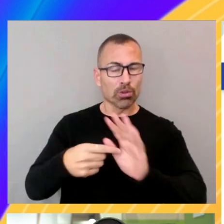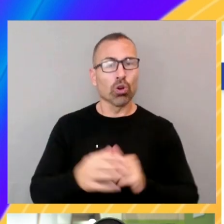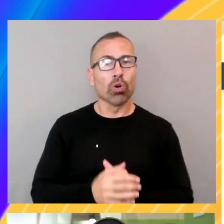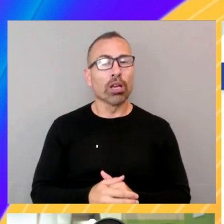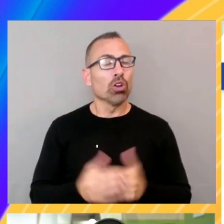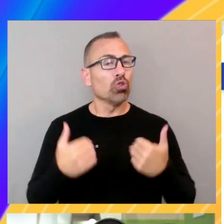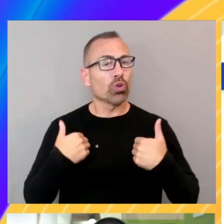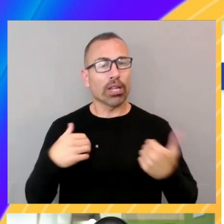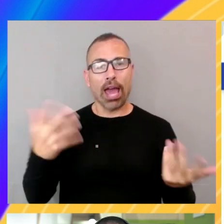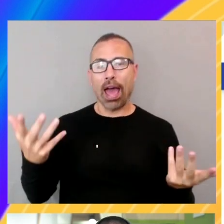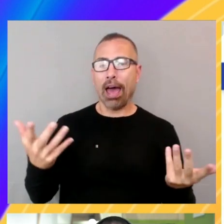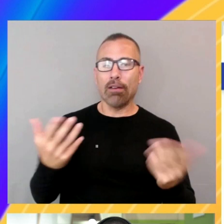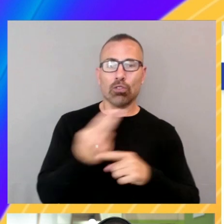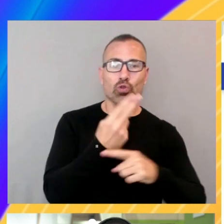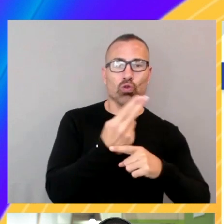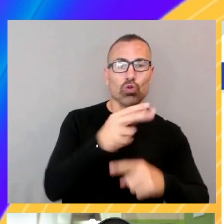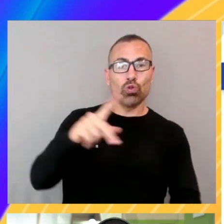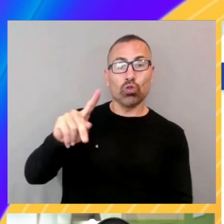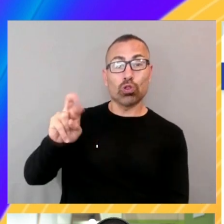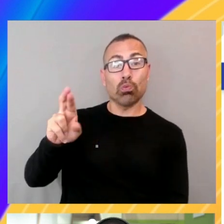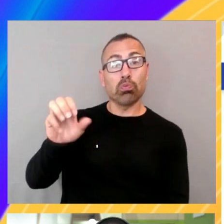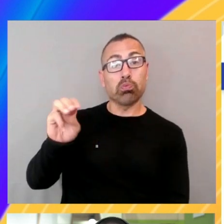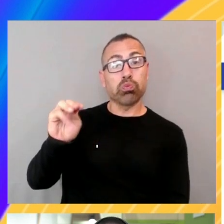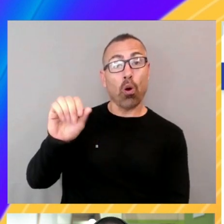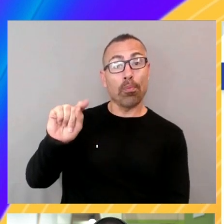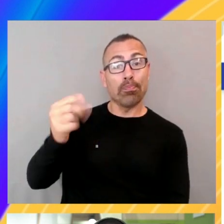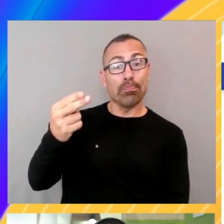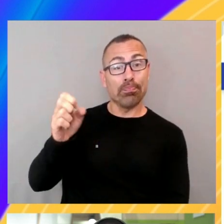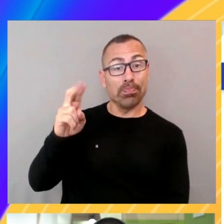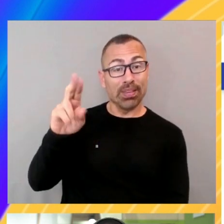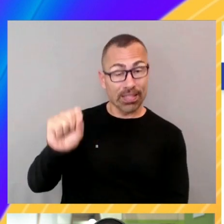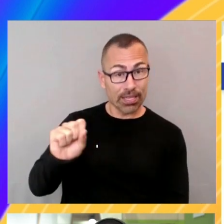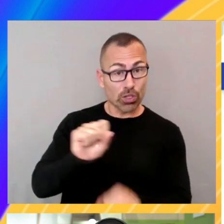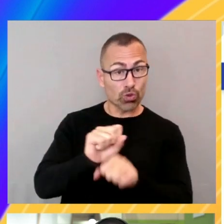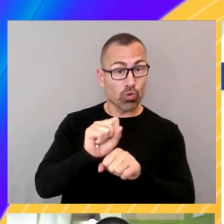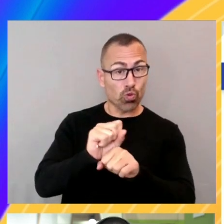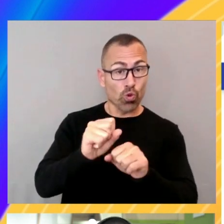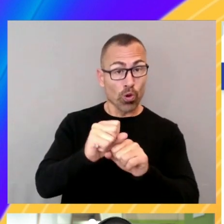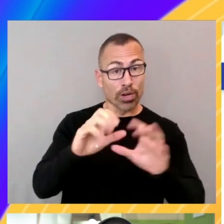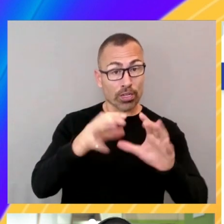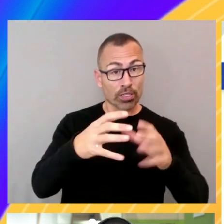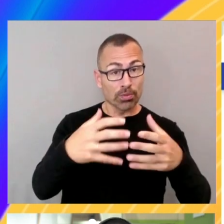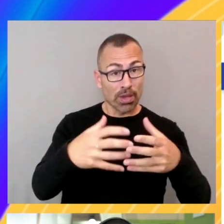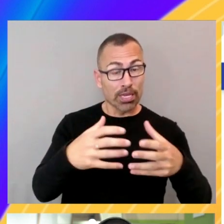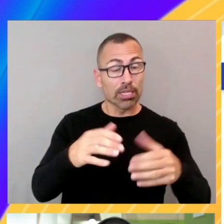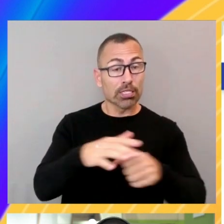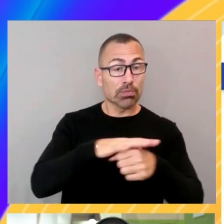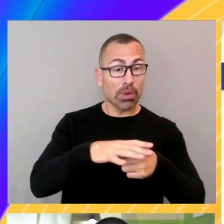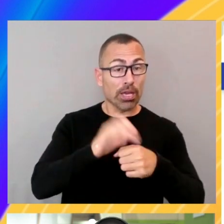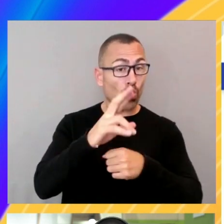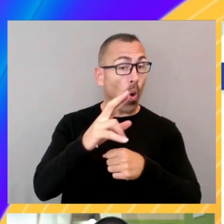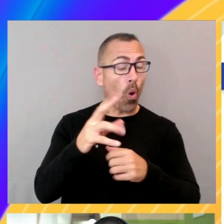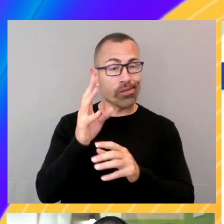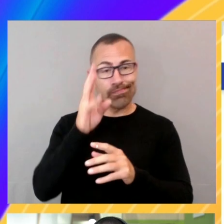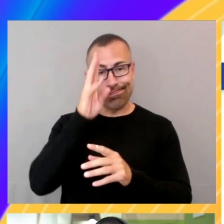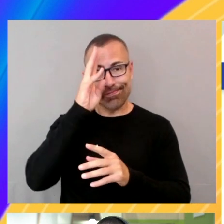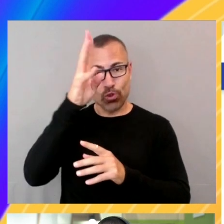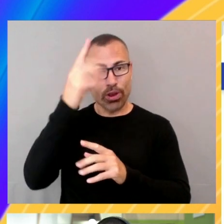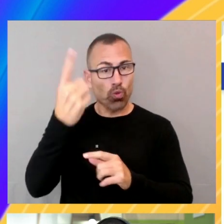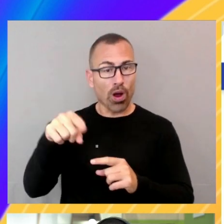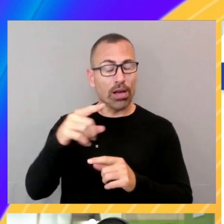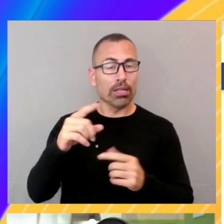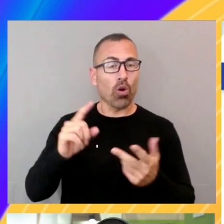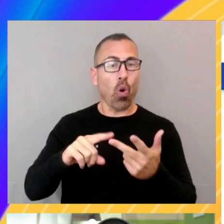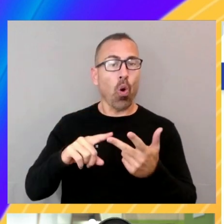one for you. And then you give it a Grafana workspace. And we're going to go forward, and it will create